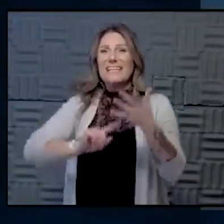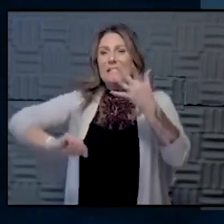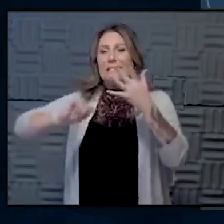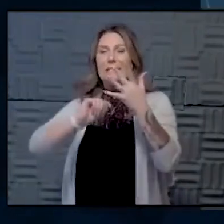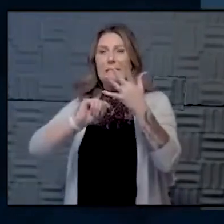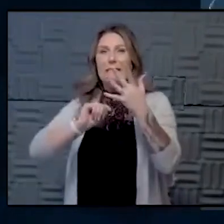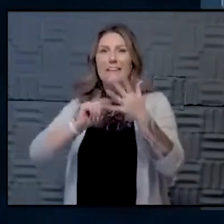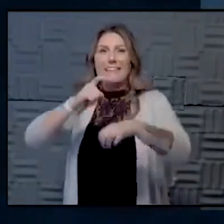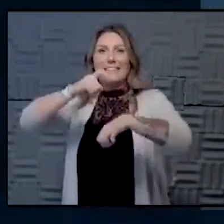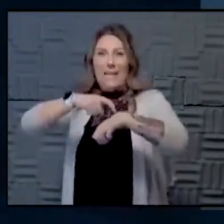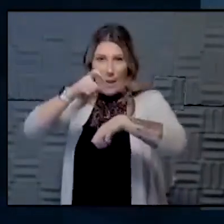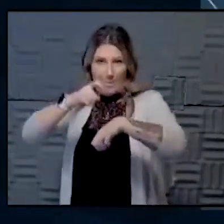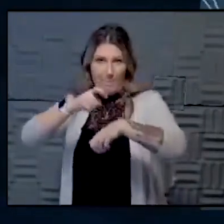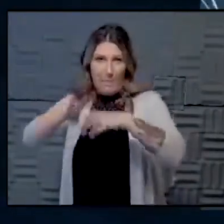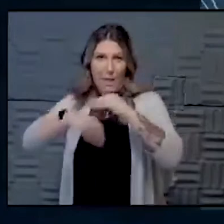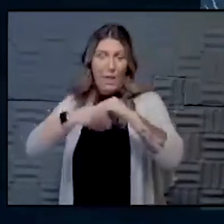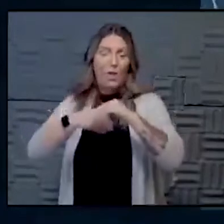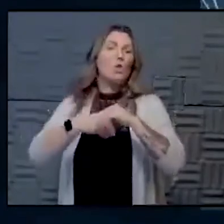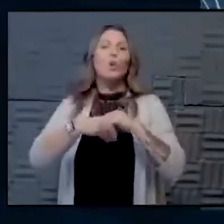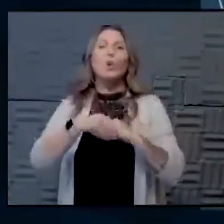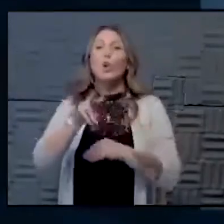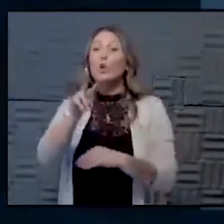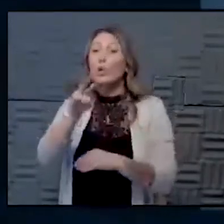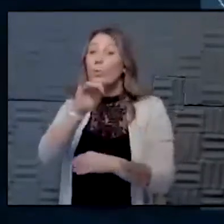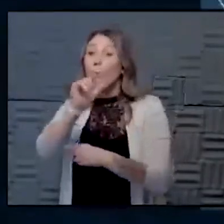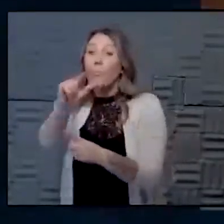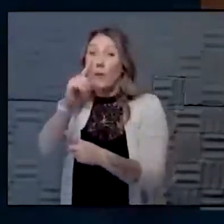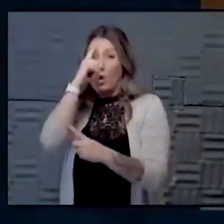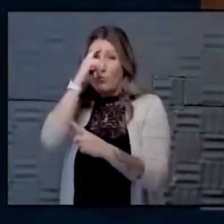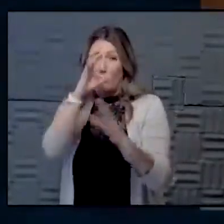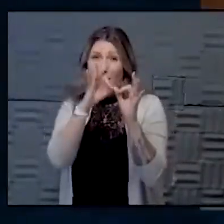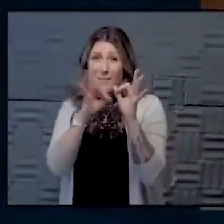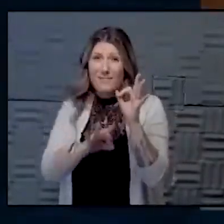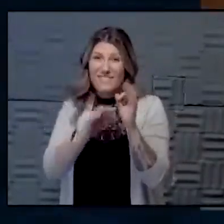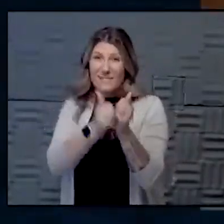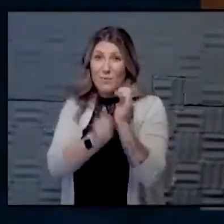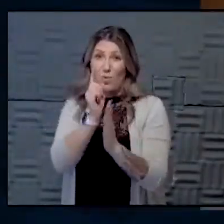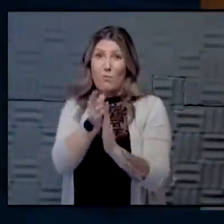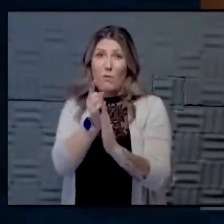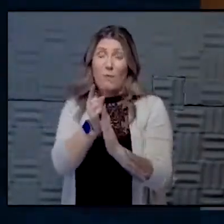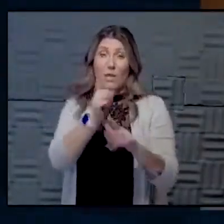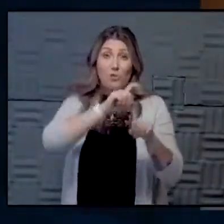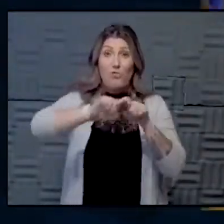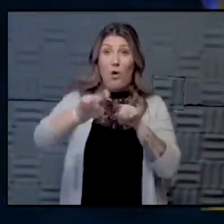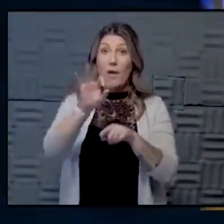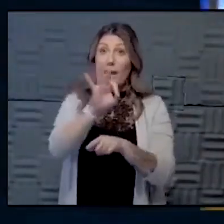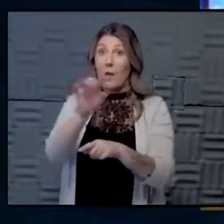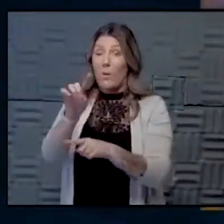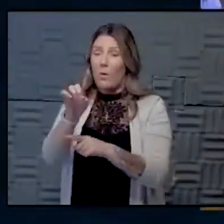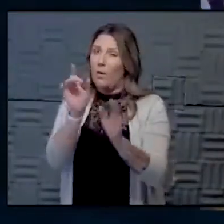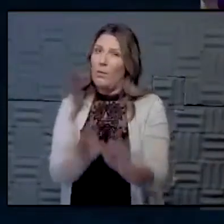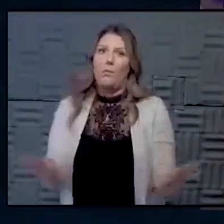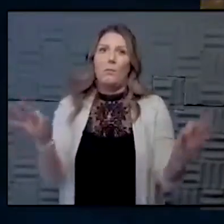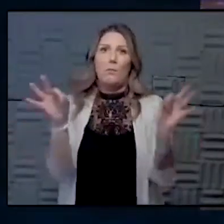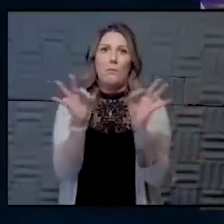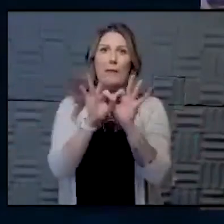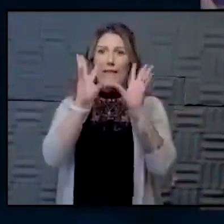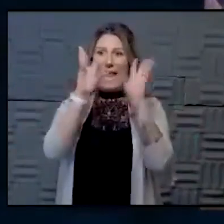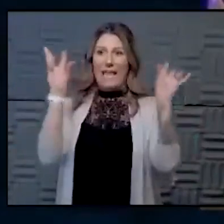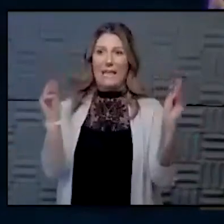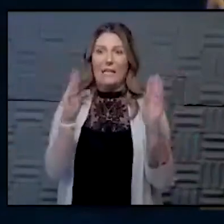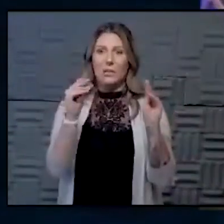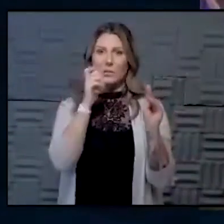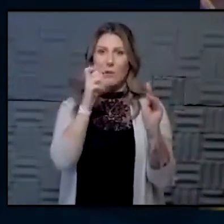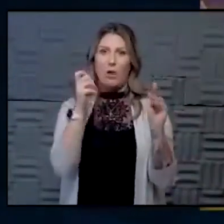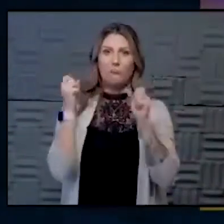These patients are losing 2 million brain cells per minute, so calling 911 is key. The ambulances don't just drive